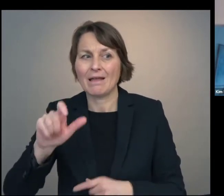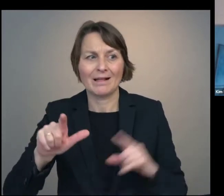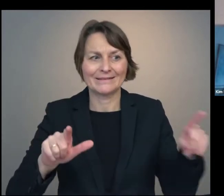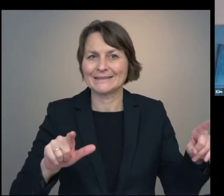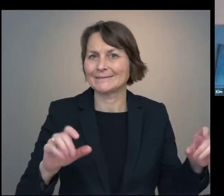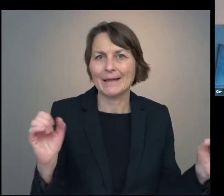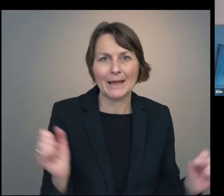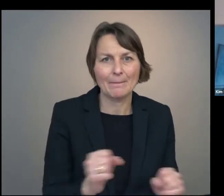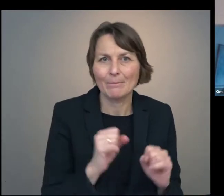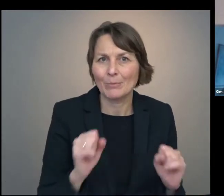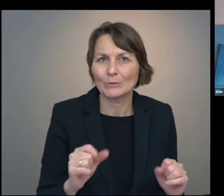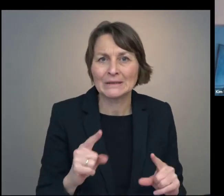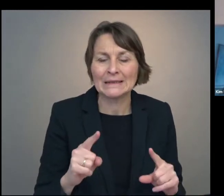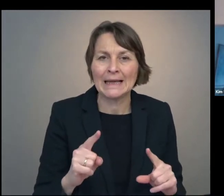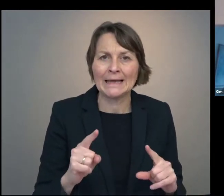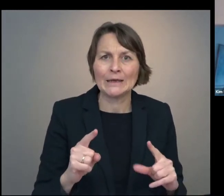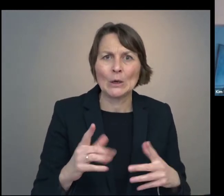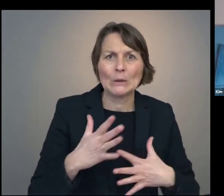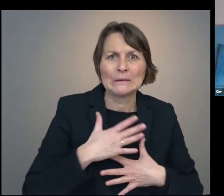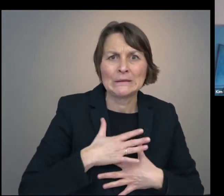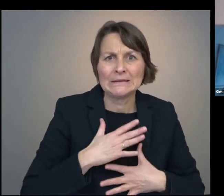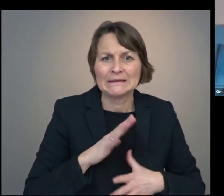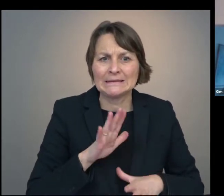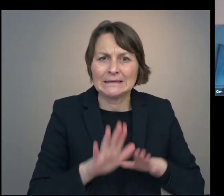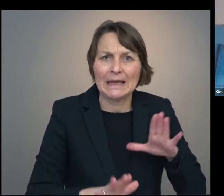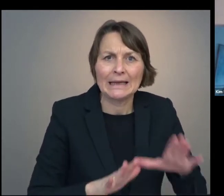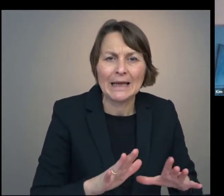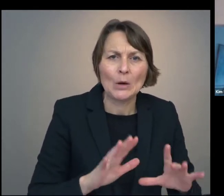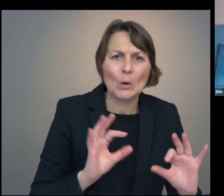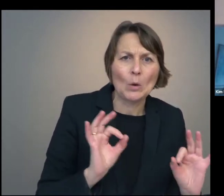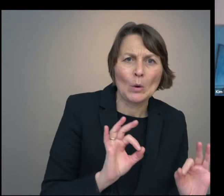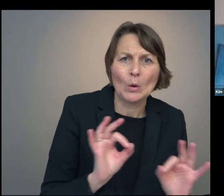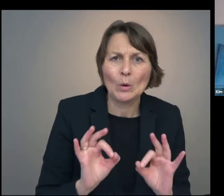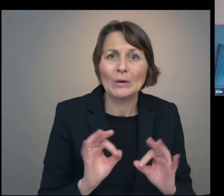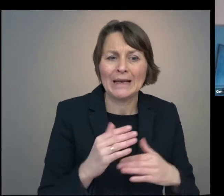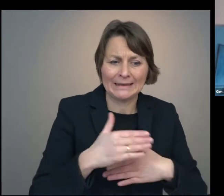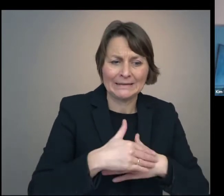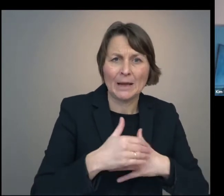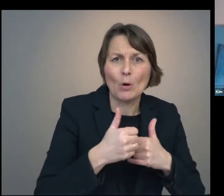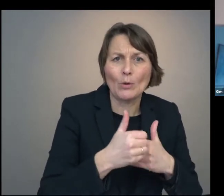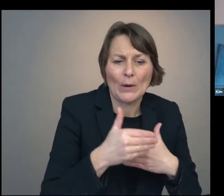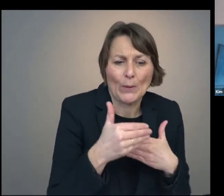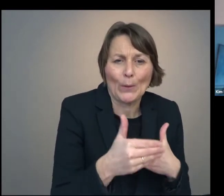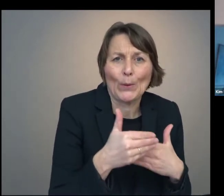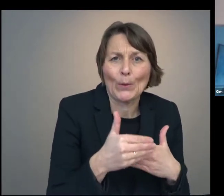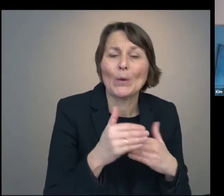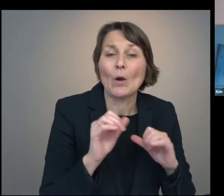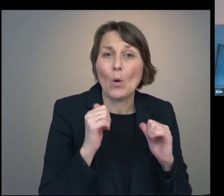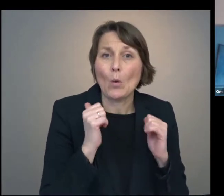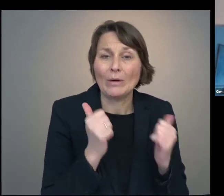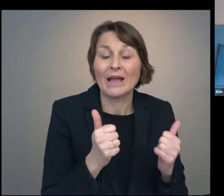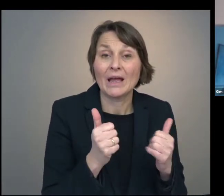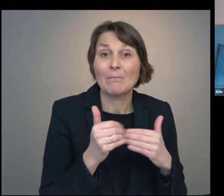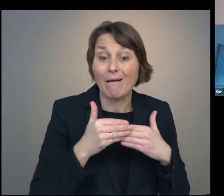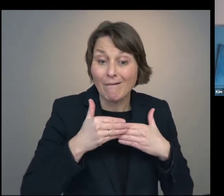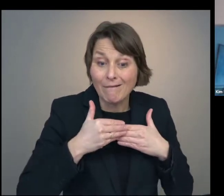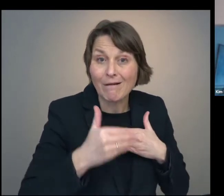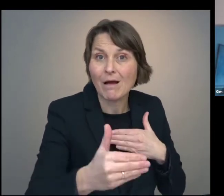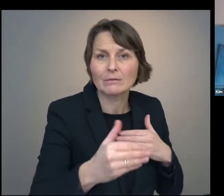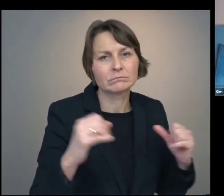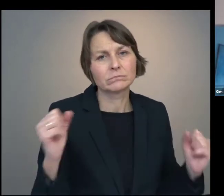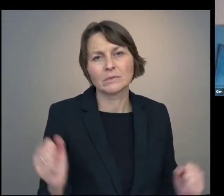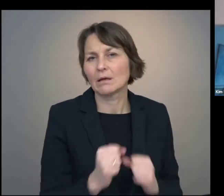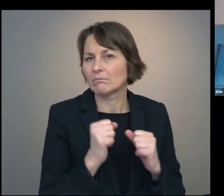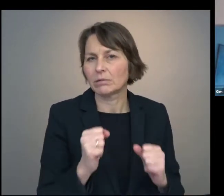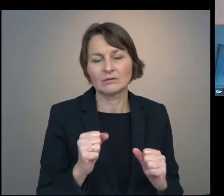in your pants in order to keep you warm. That goes for a short period of time, but it's not sustainable in the